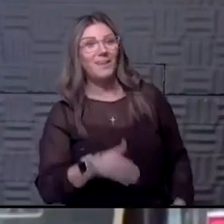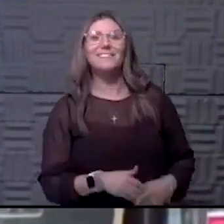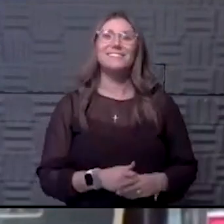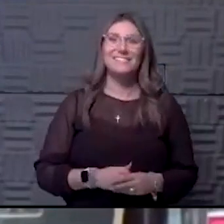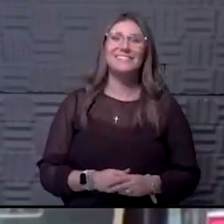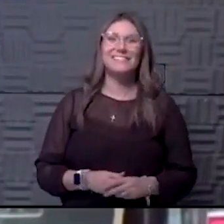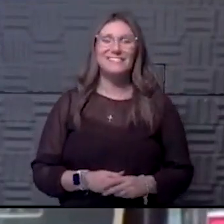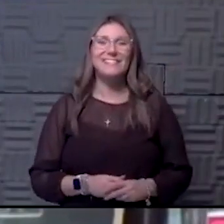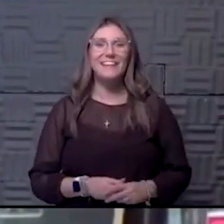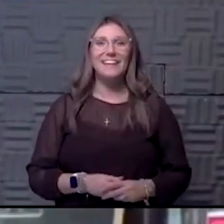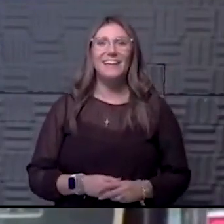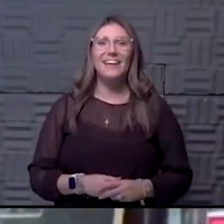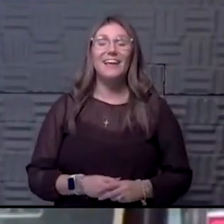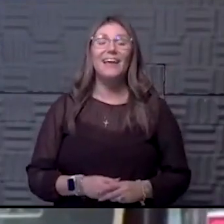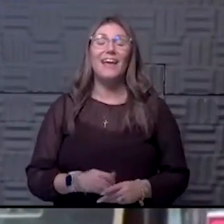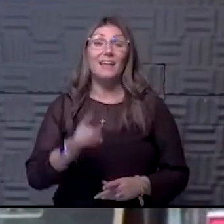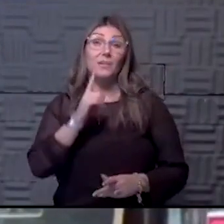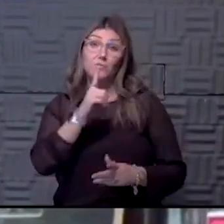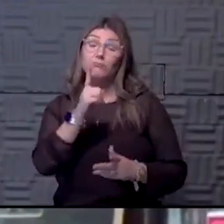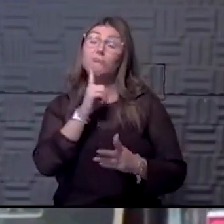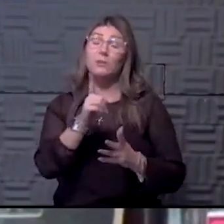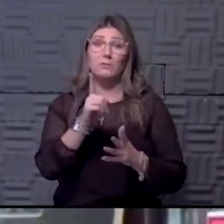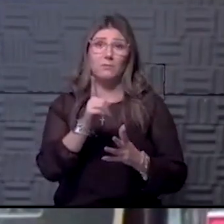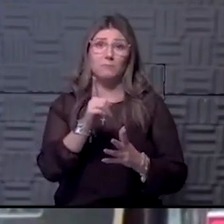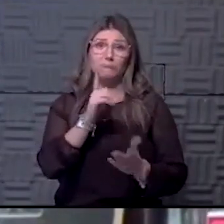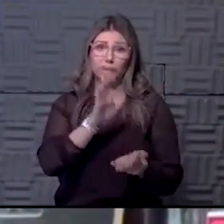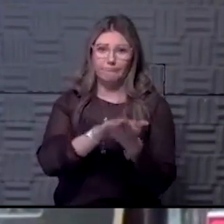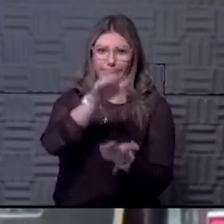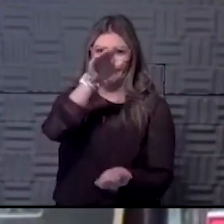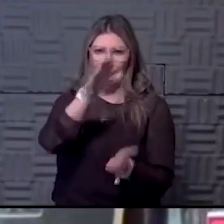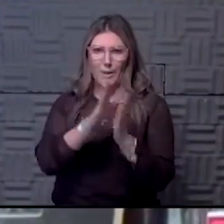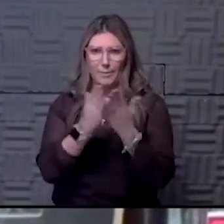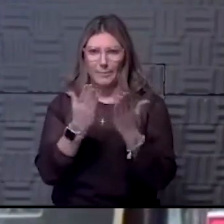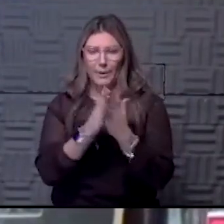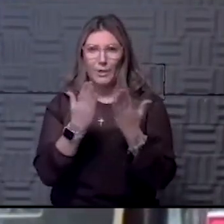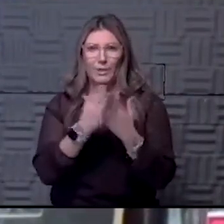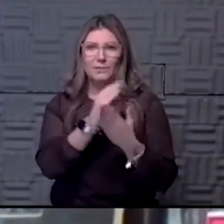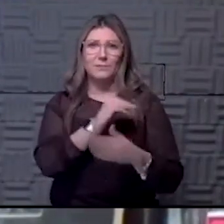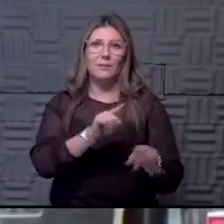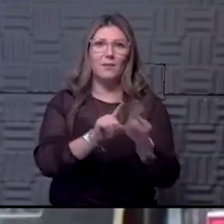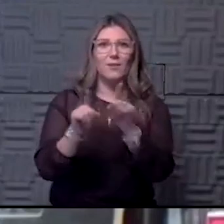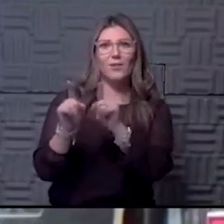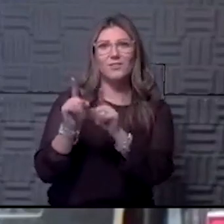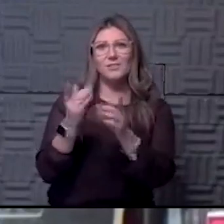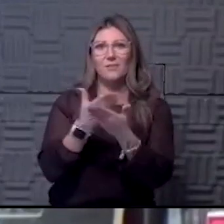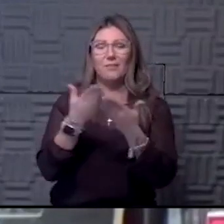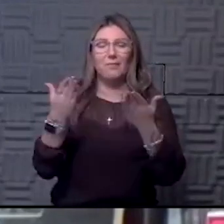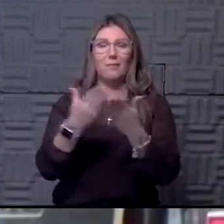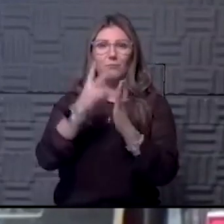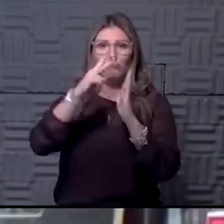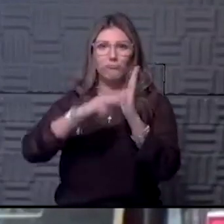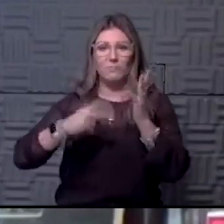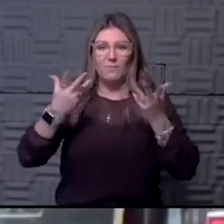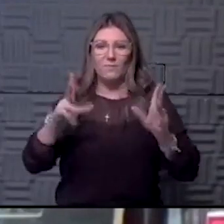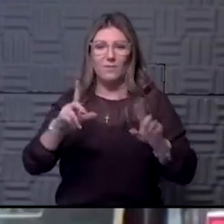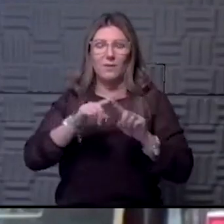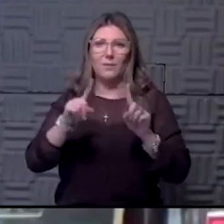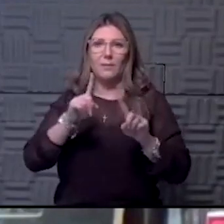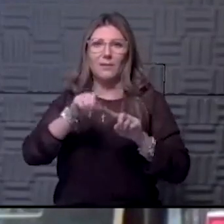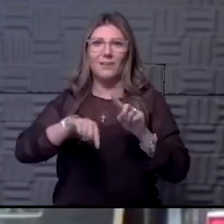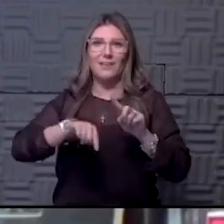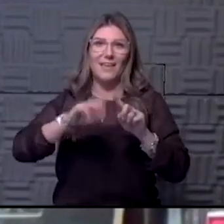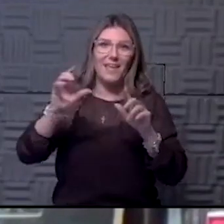And I think it's a pretty eclectic group of books, and almost without exception, the things that are behind me I have read, but I can't compete with your